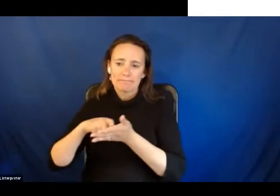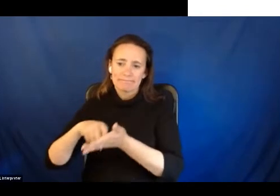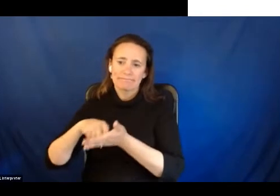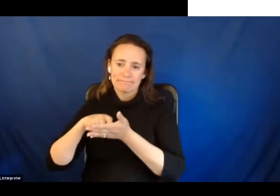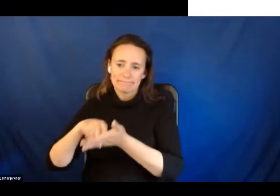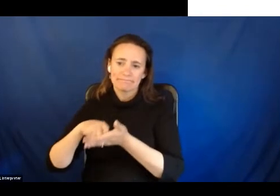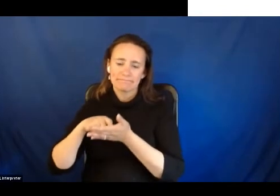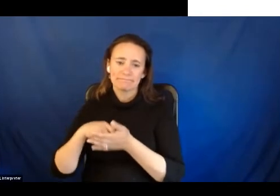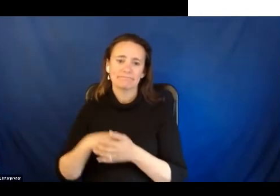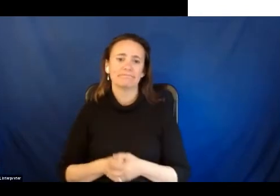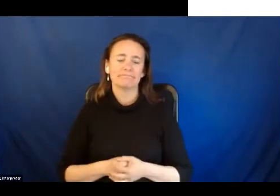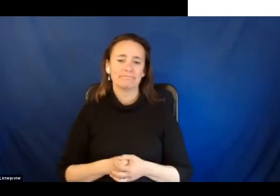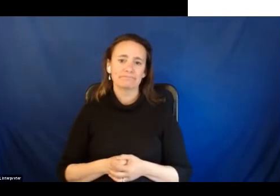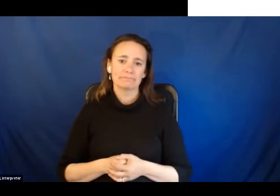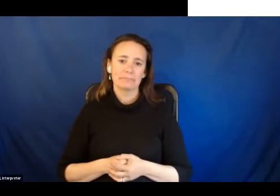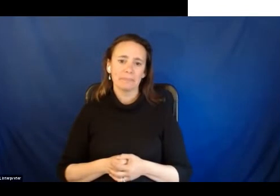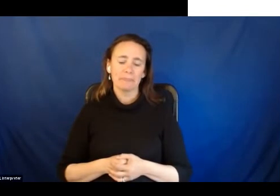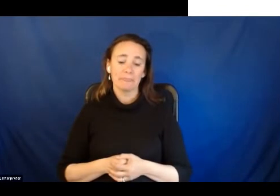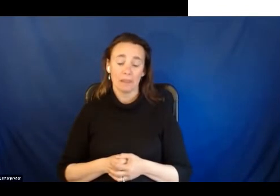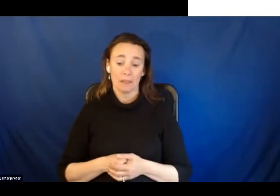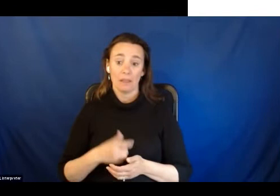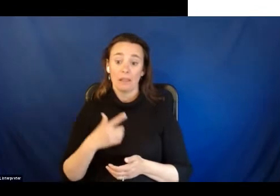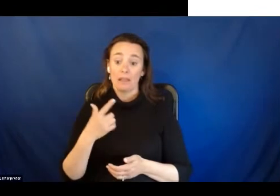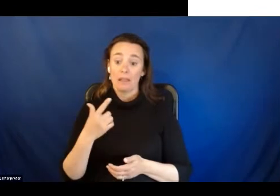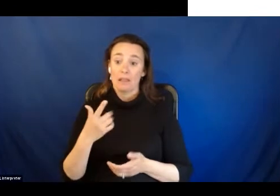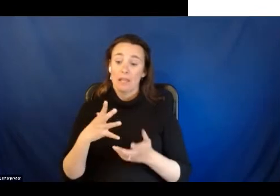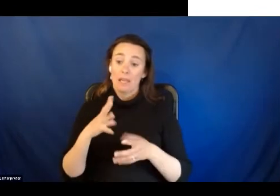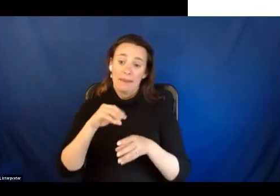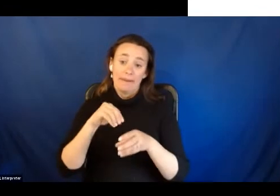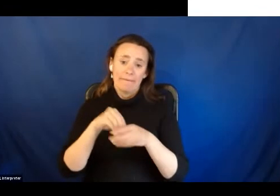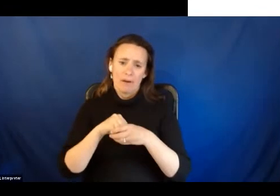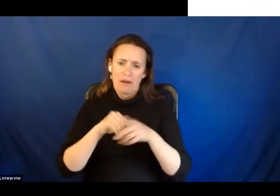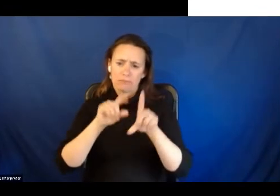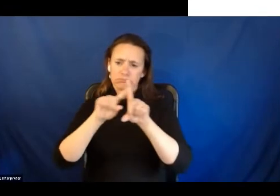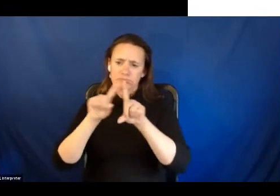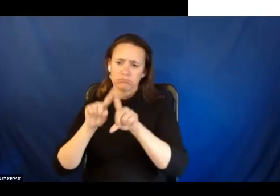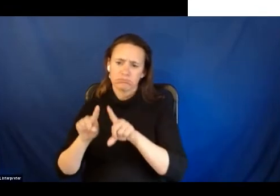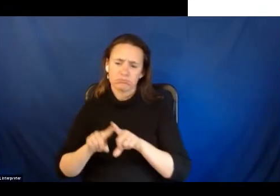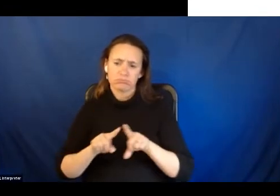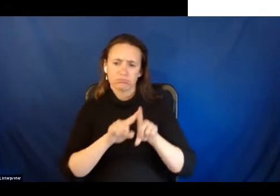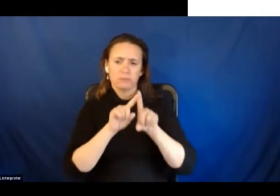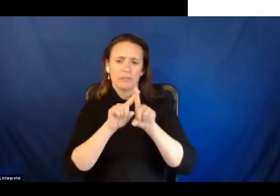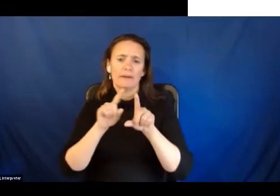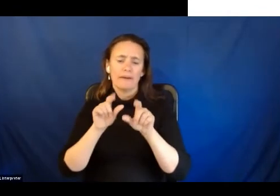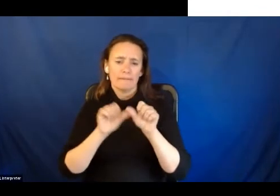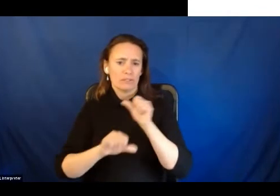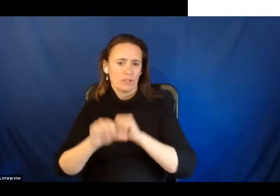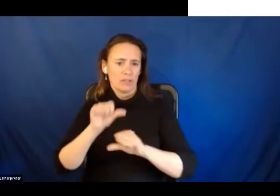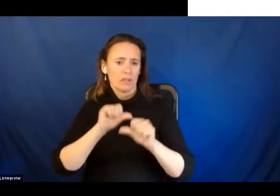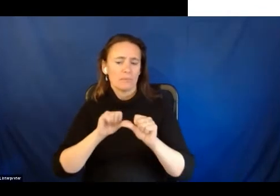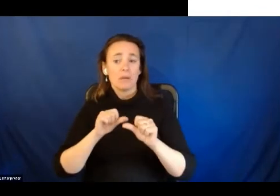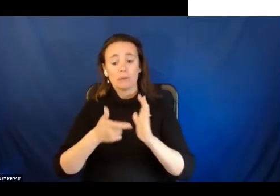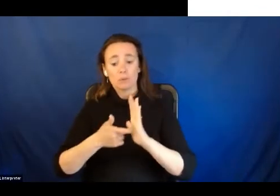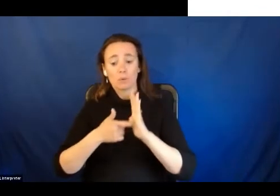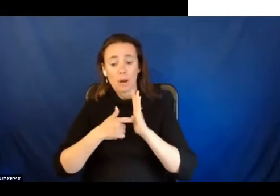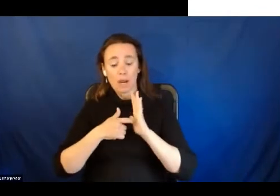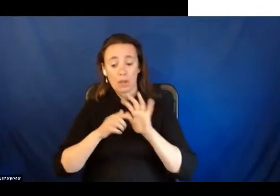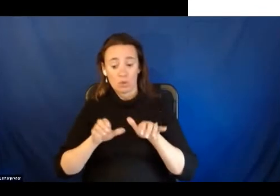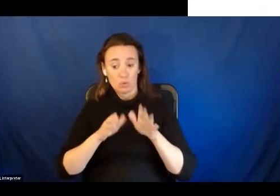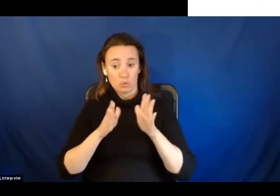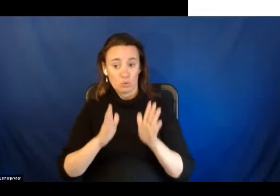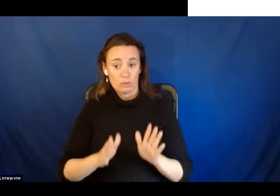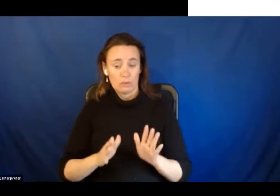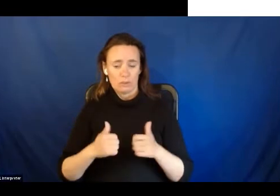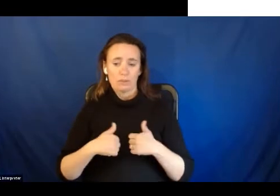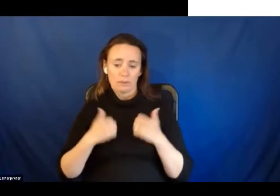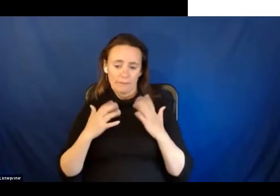And each of these things involve multiple aspects of each other, but they also require that the doer or the survivor to be engaged and